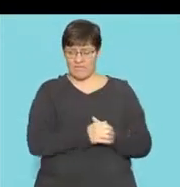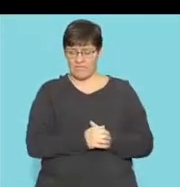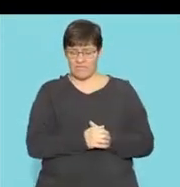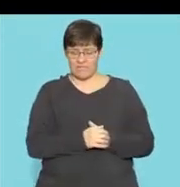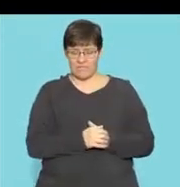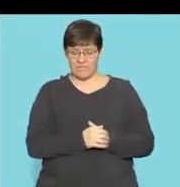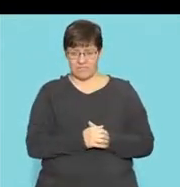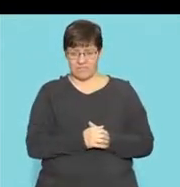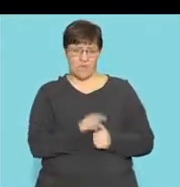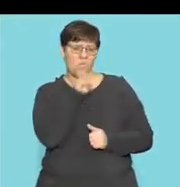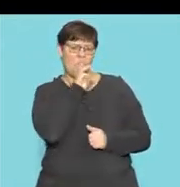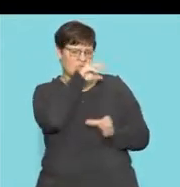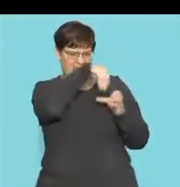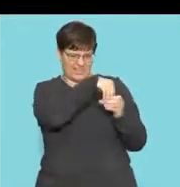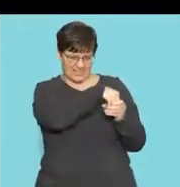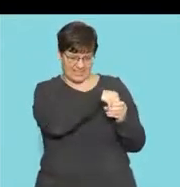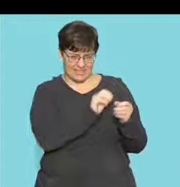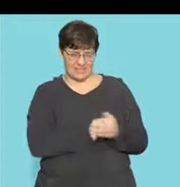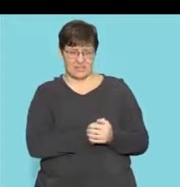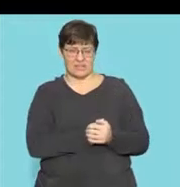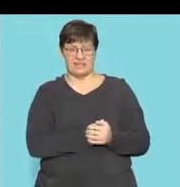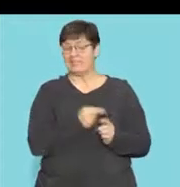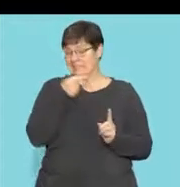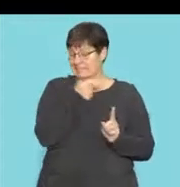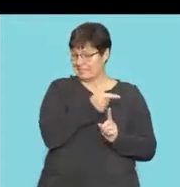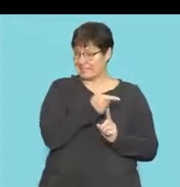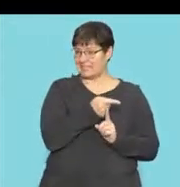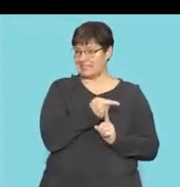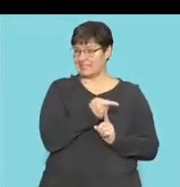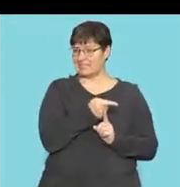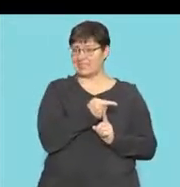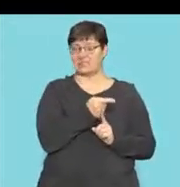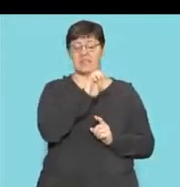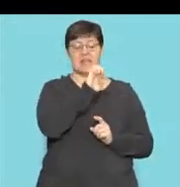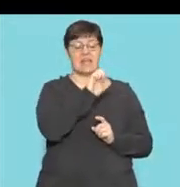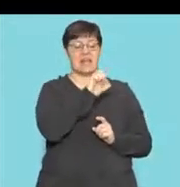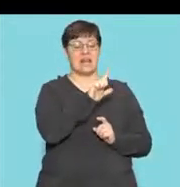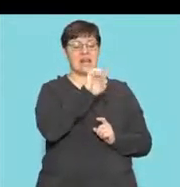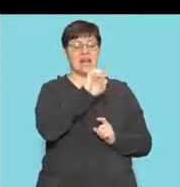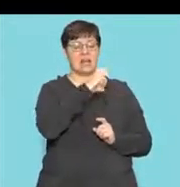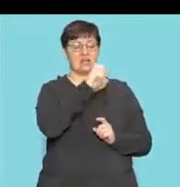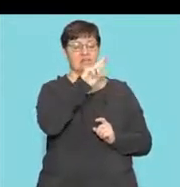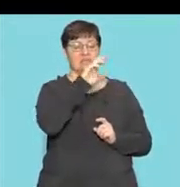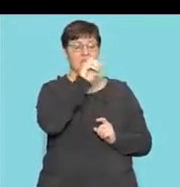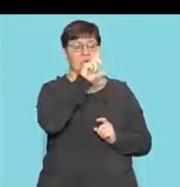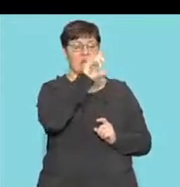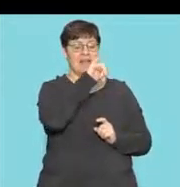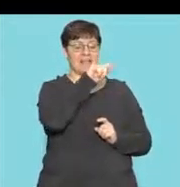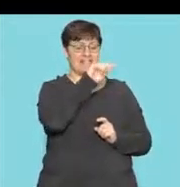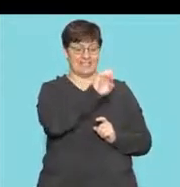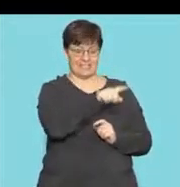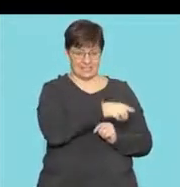in a solution, that's your electrolyte. We have an